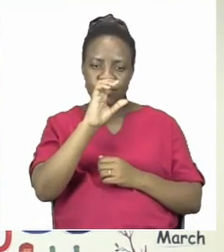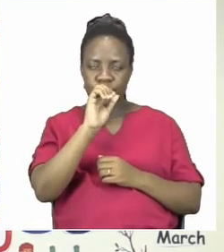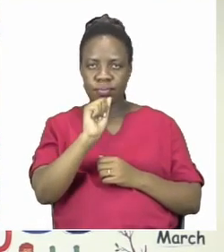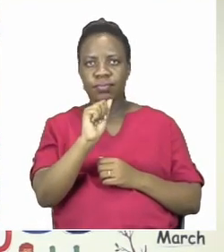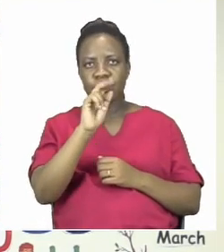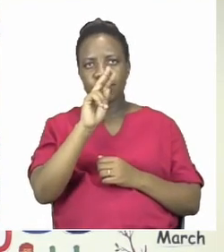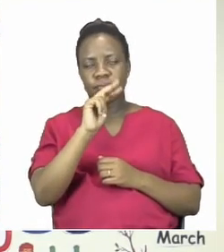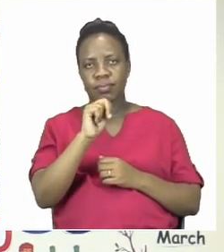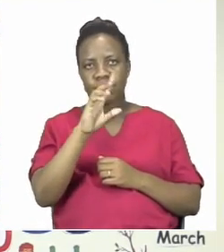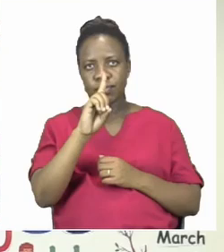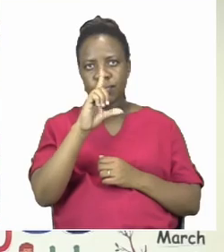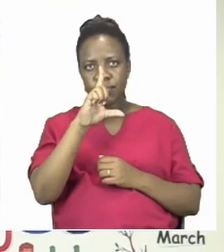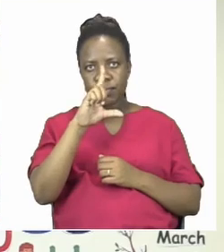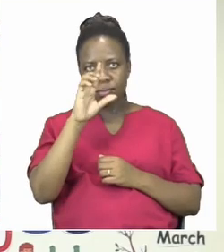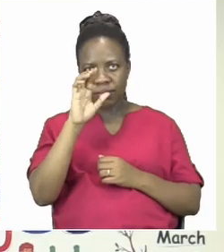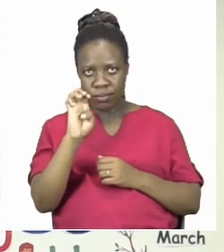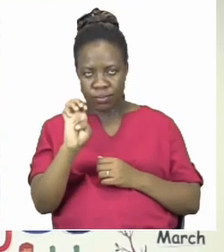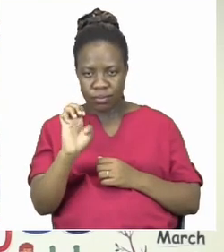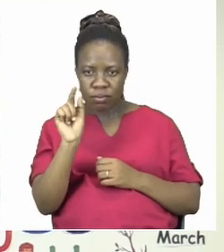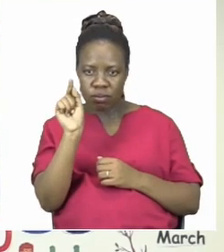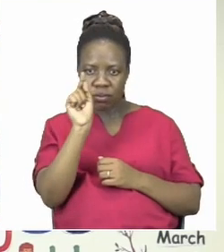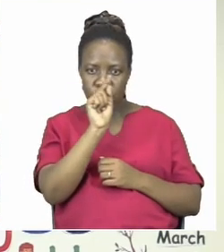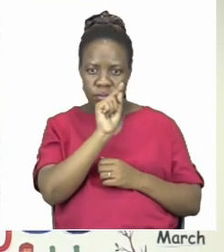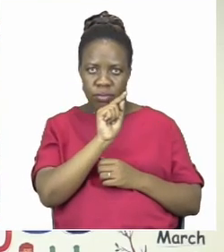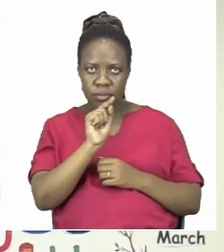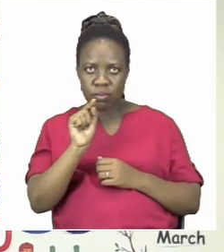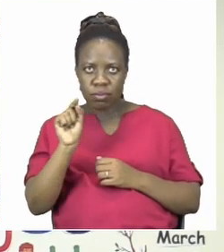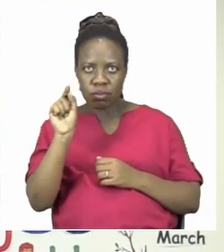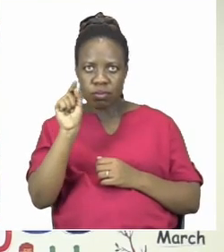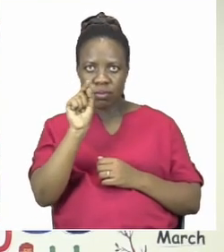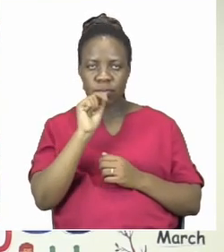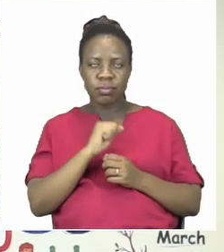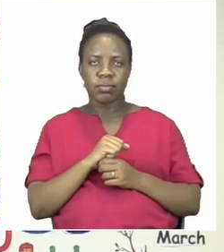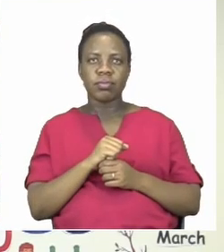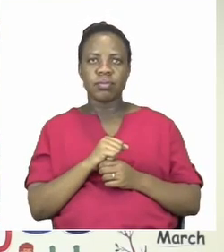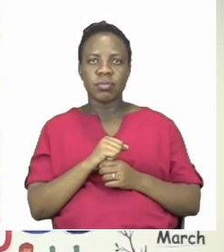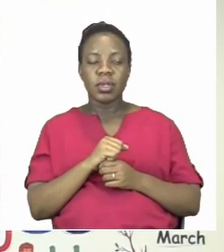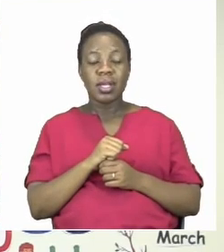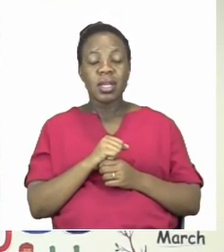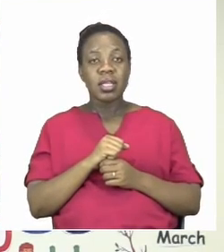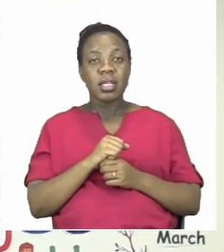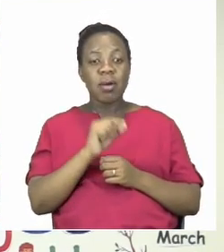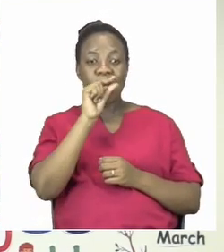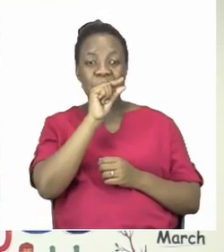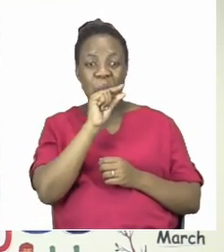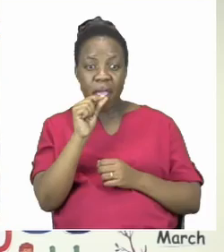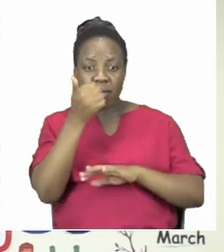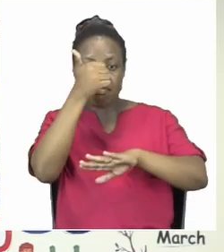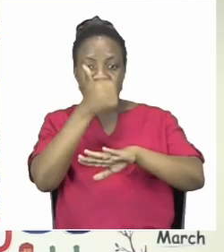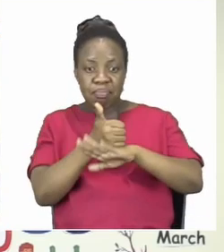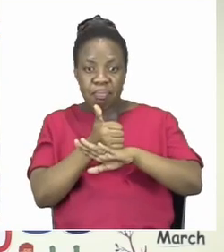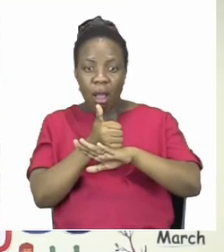it is circled already. Now remember everyone, when you find a word in the crossword, you always go ahead and you cross it